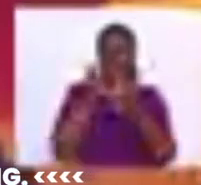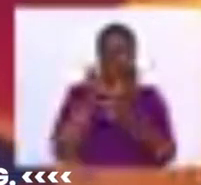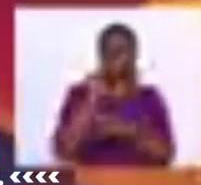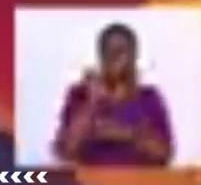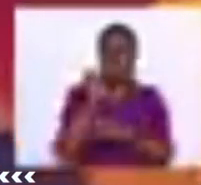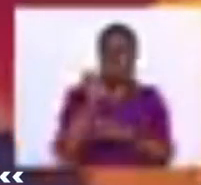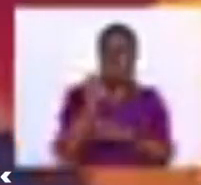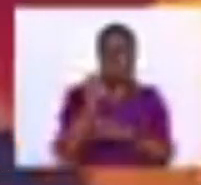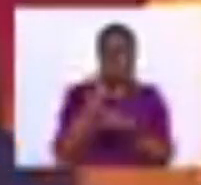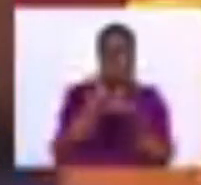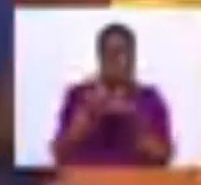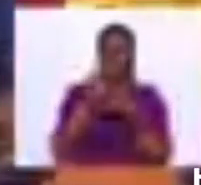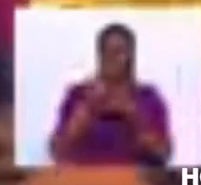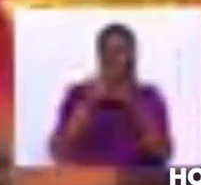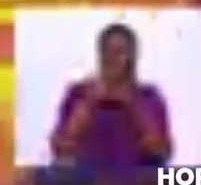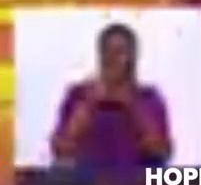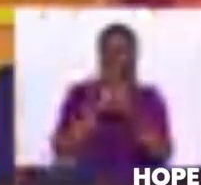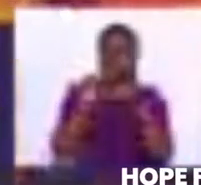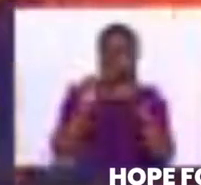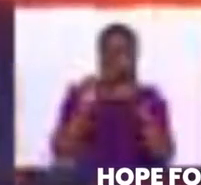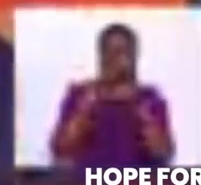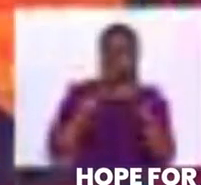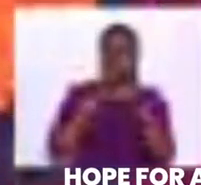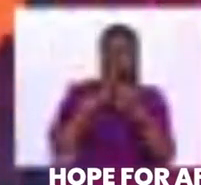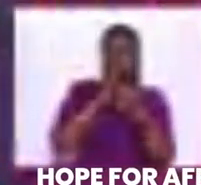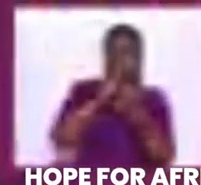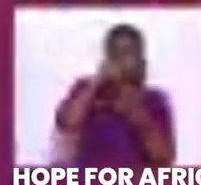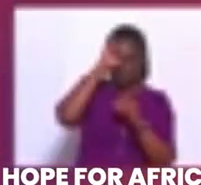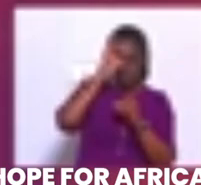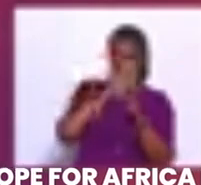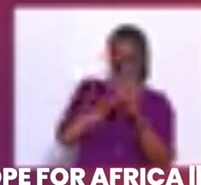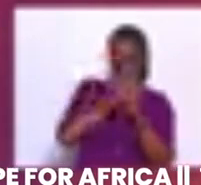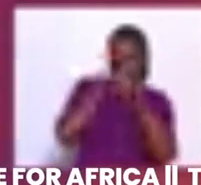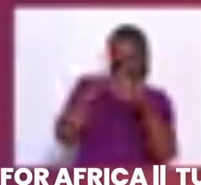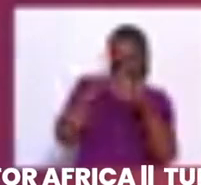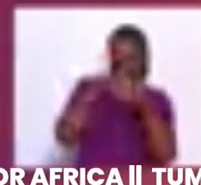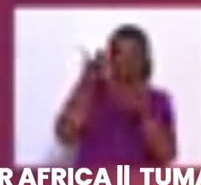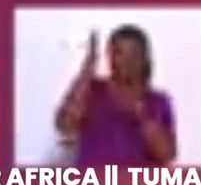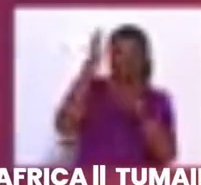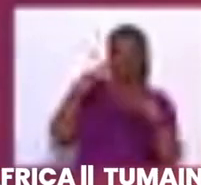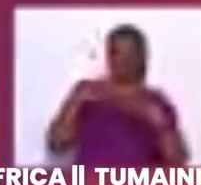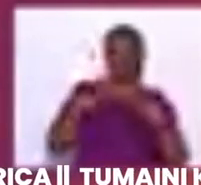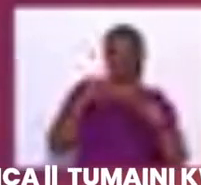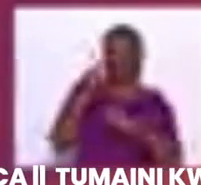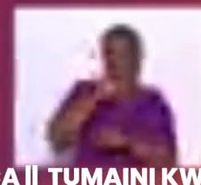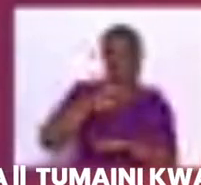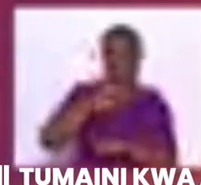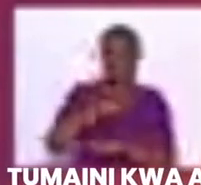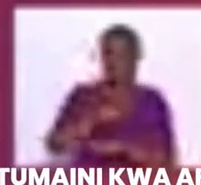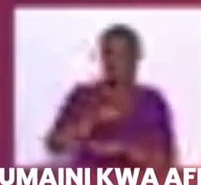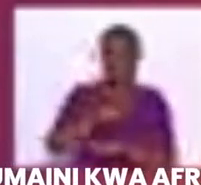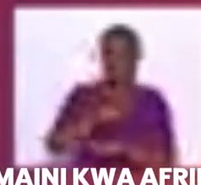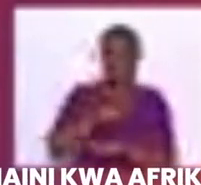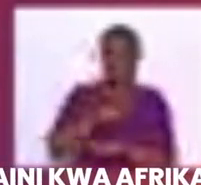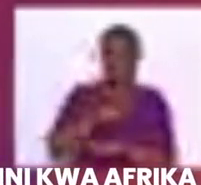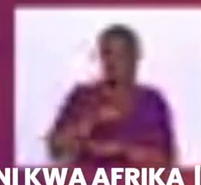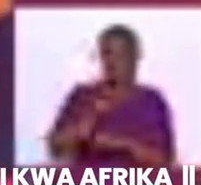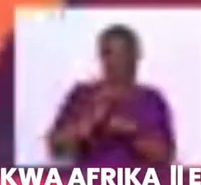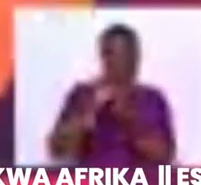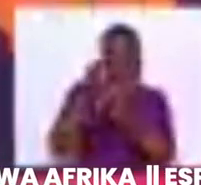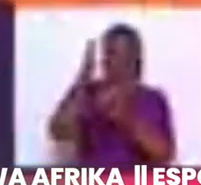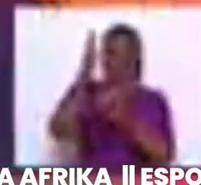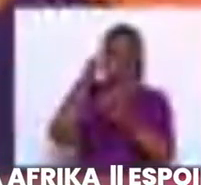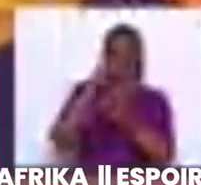what we shouldn't be is arrogant enough to say how he's going to cure us. So unless God has